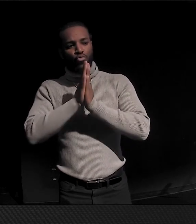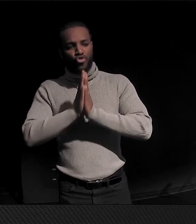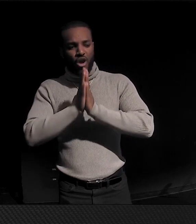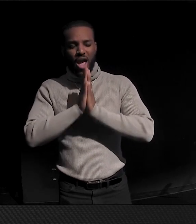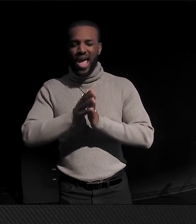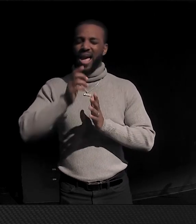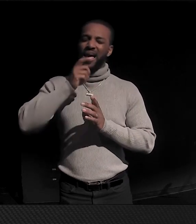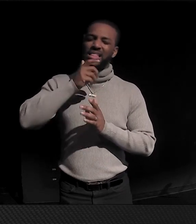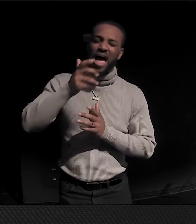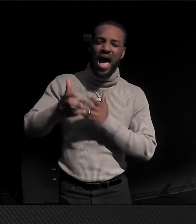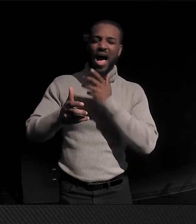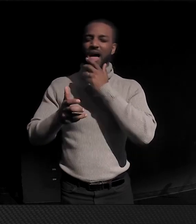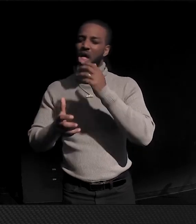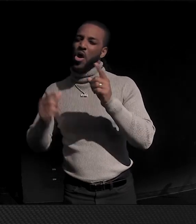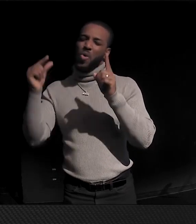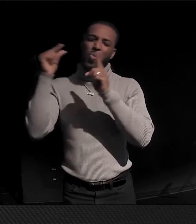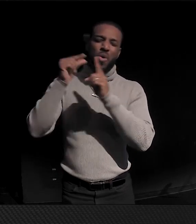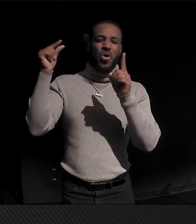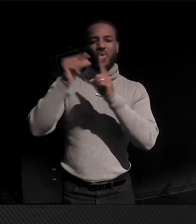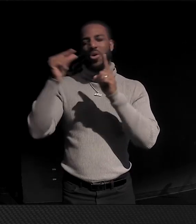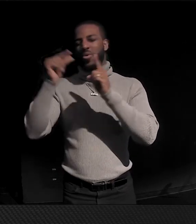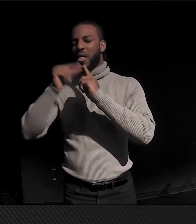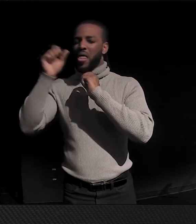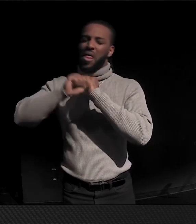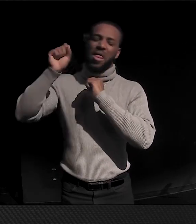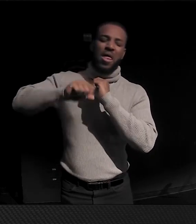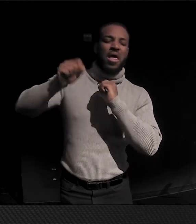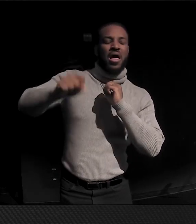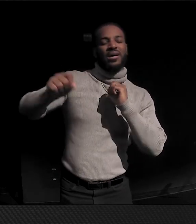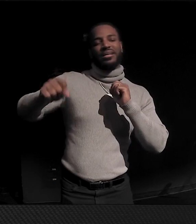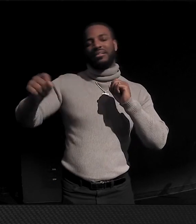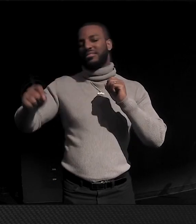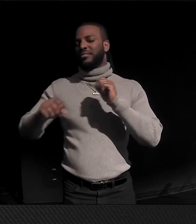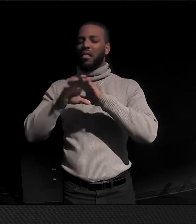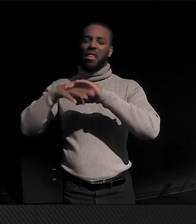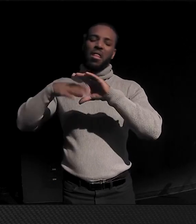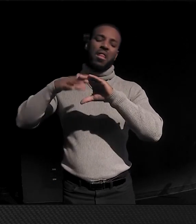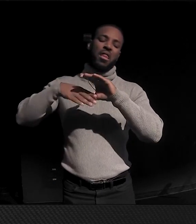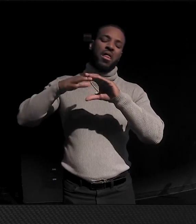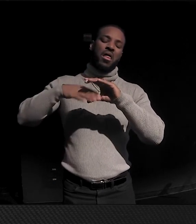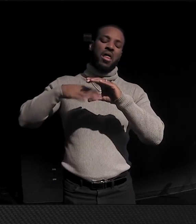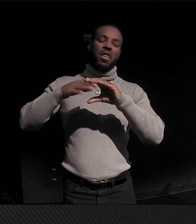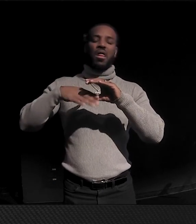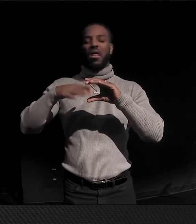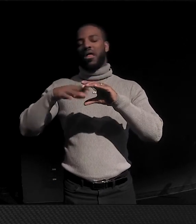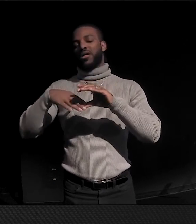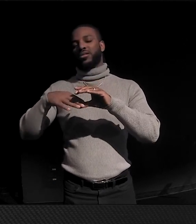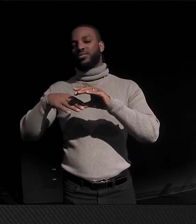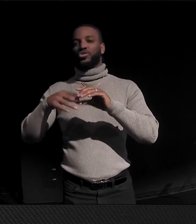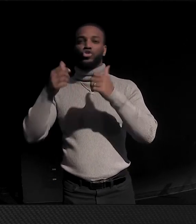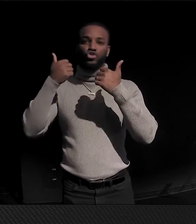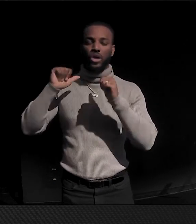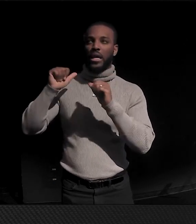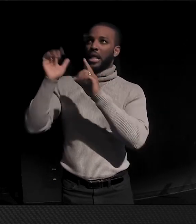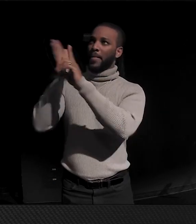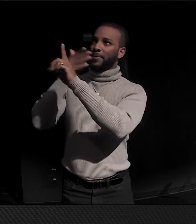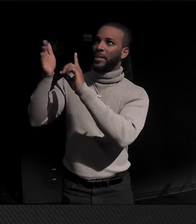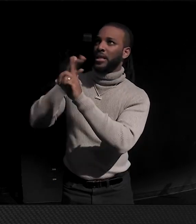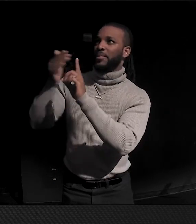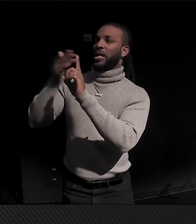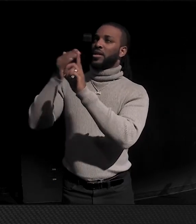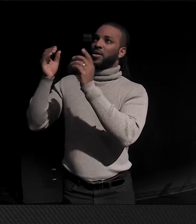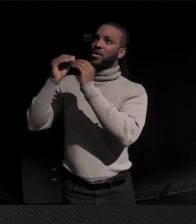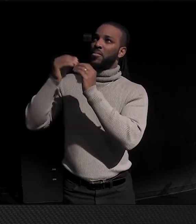their many words. The pagans were these people that had idols, and they would just say a lot of words, blah, blah, blah, blah, blah, blah, blah, try to manipulate and work